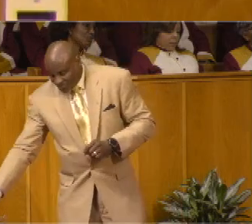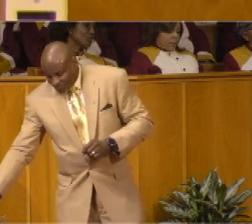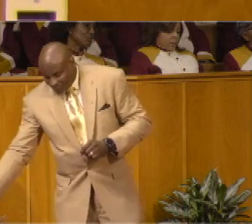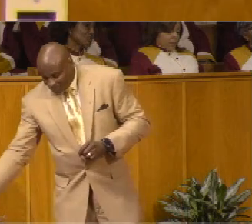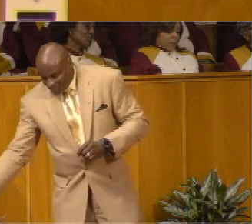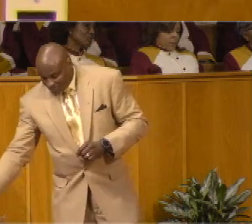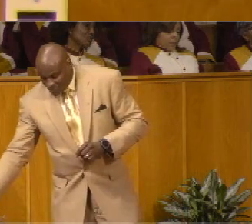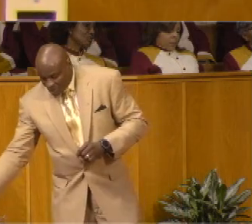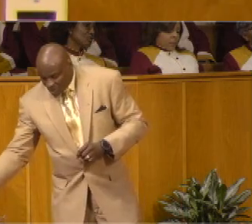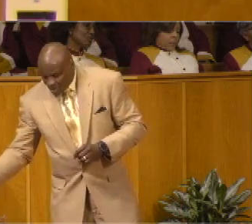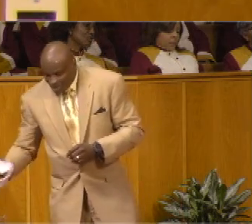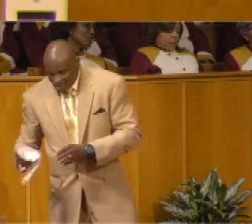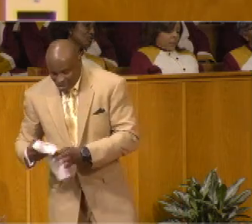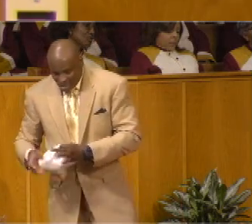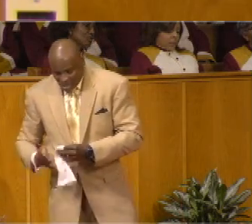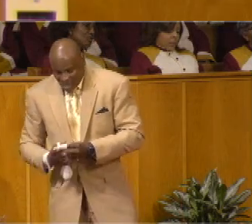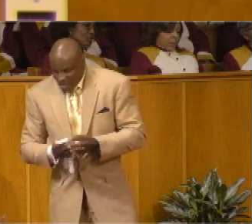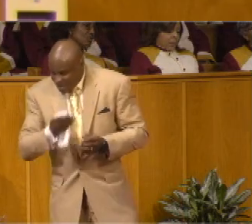Why does Paul say that?